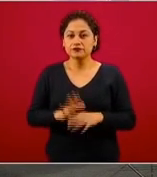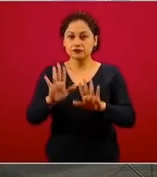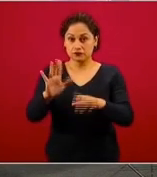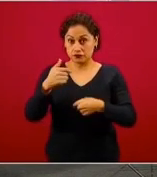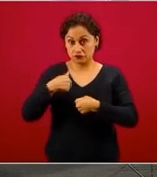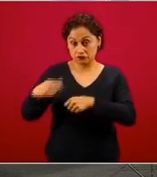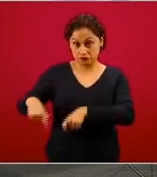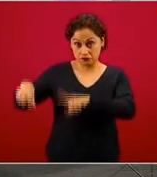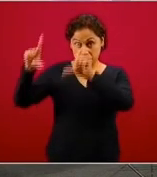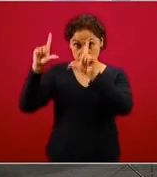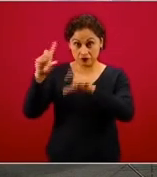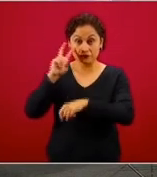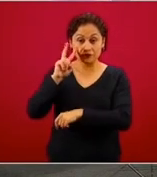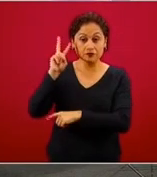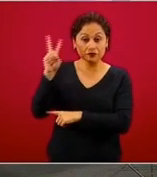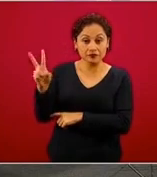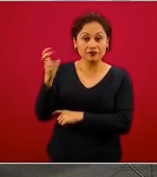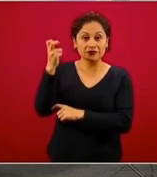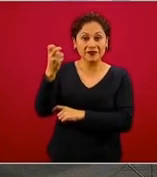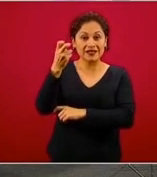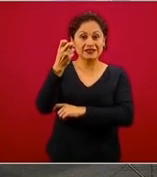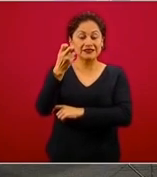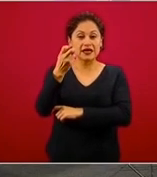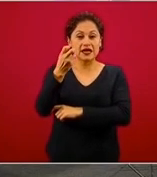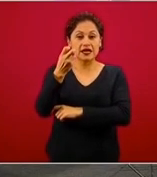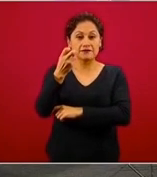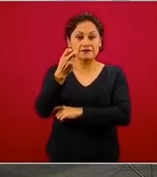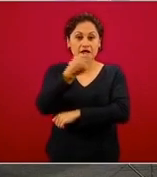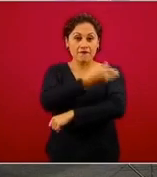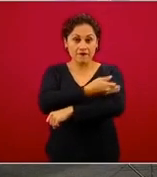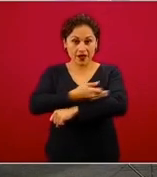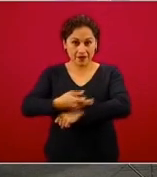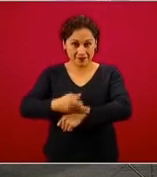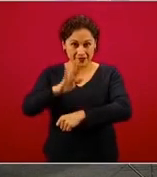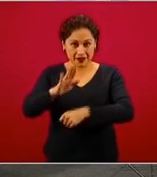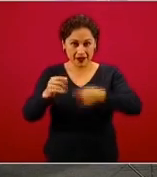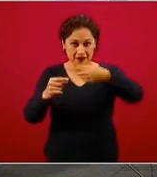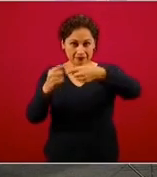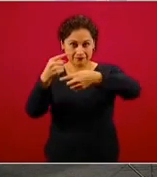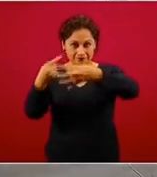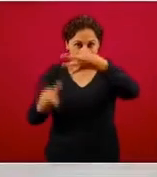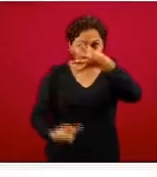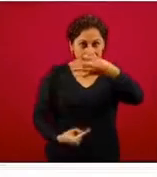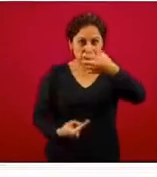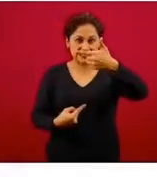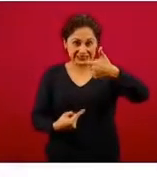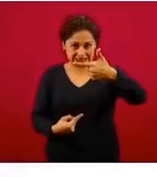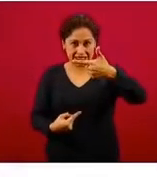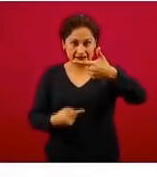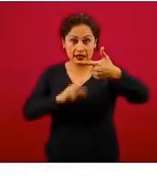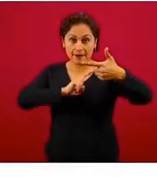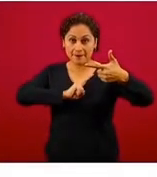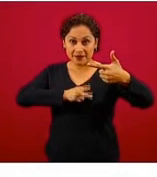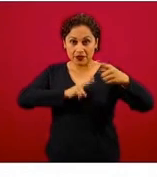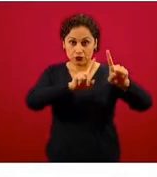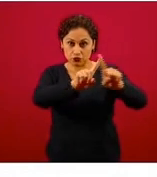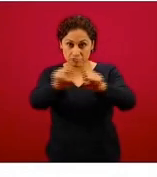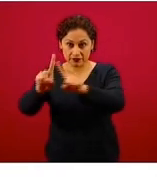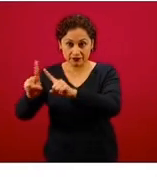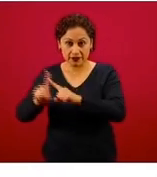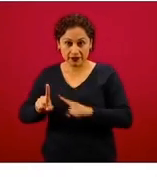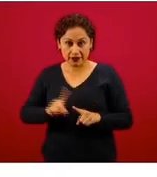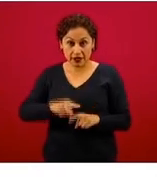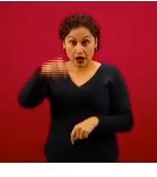and cómo esta biologist familia that son we are all familiar with. integrantes de esta familia de coronavirus, de los cuales ya